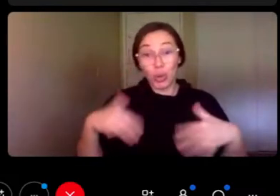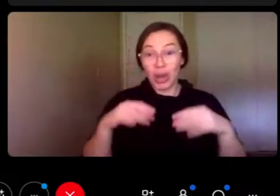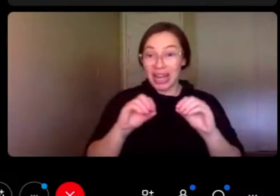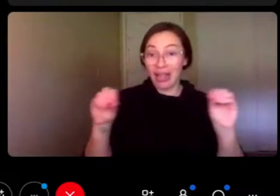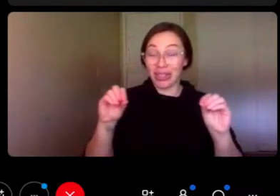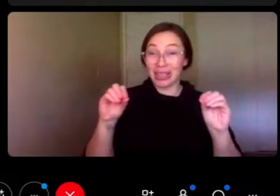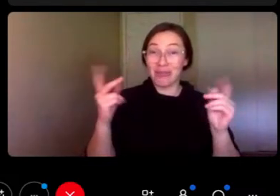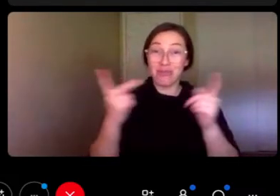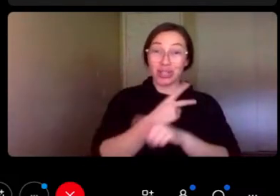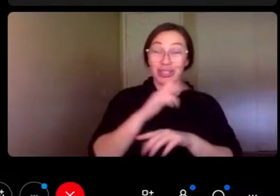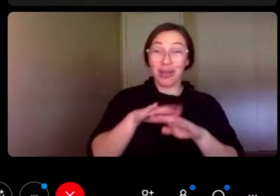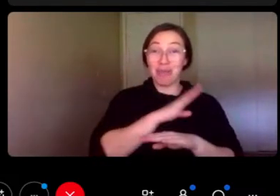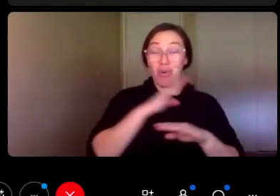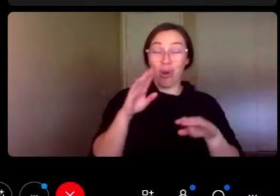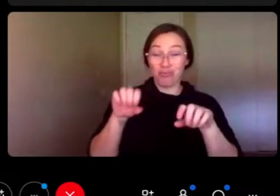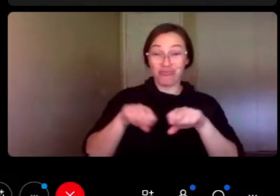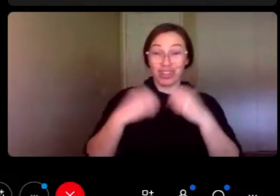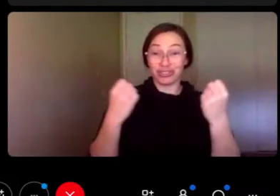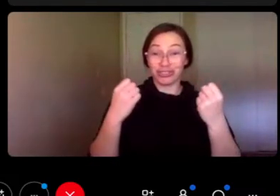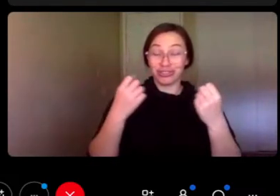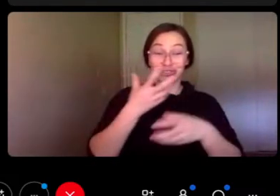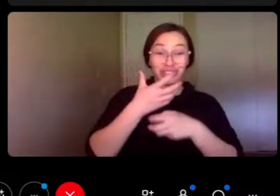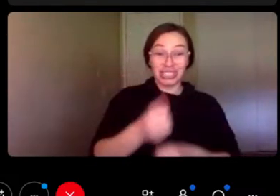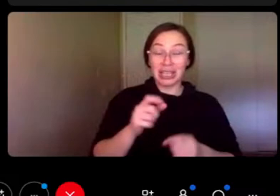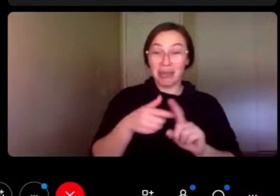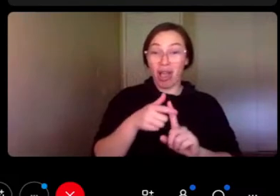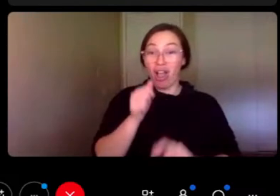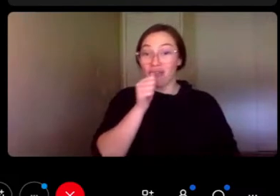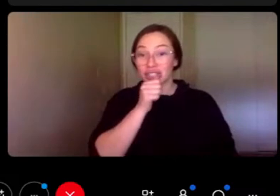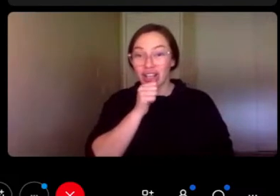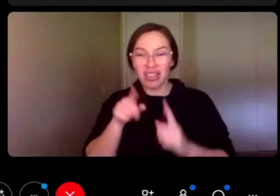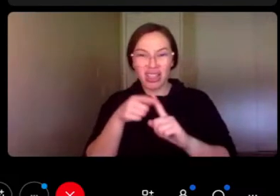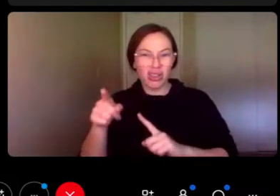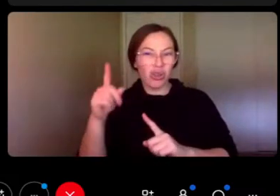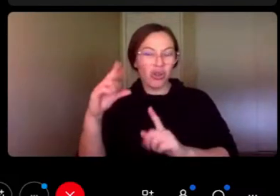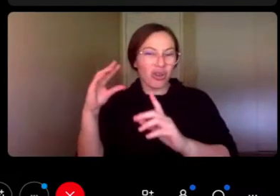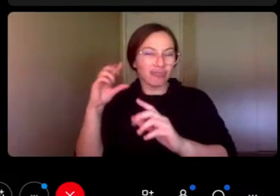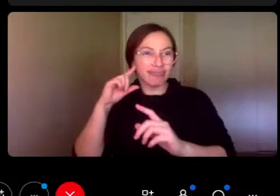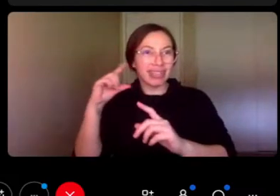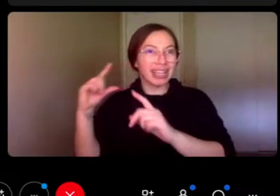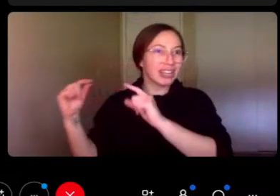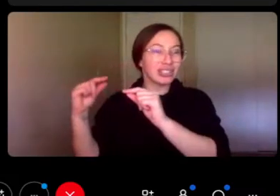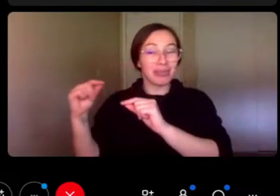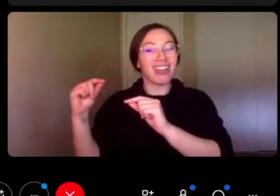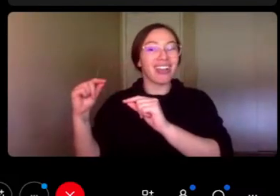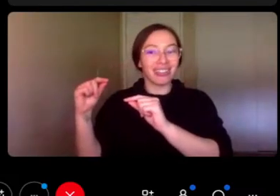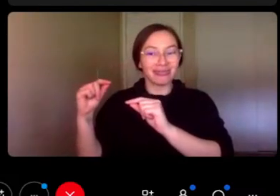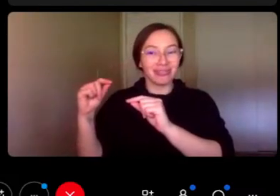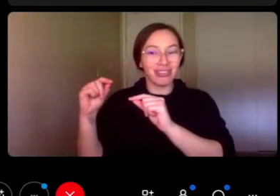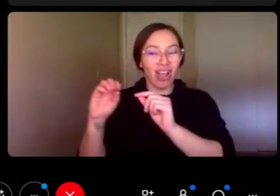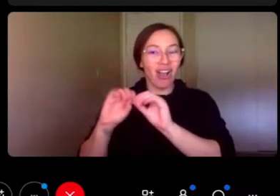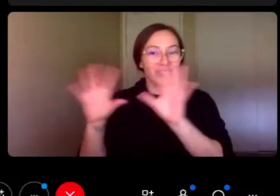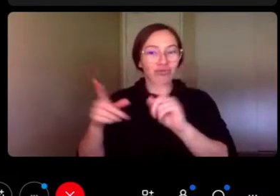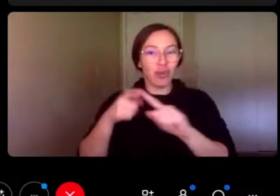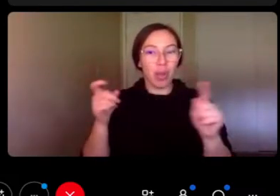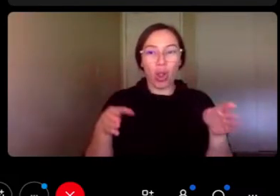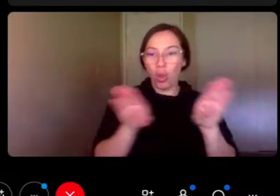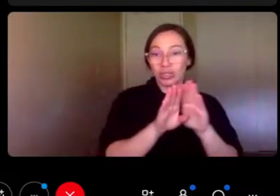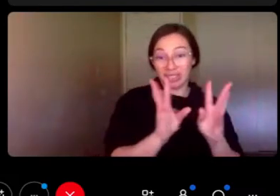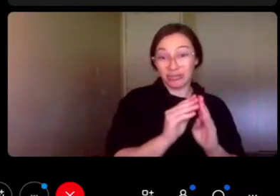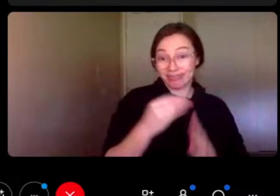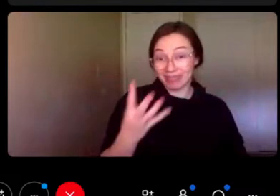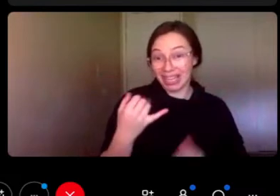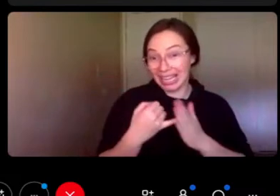board like coming to agreement about confidentiality and then you hear something that could only have come from closed session. And it